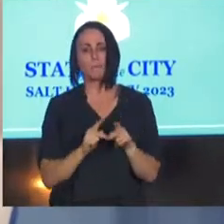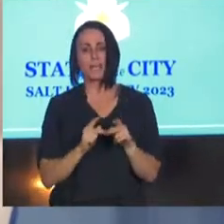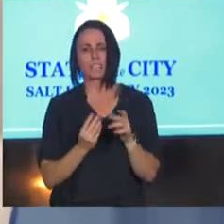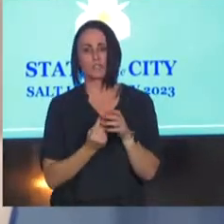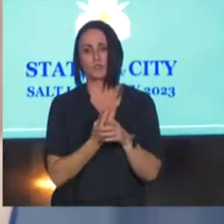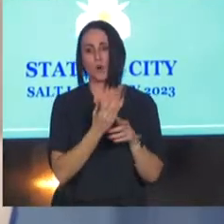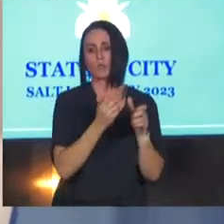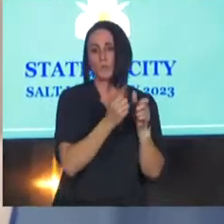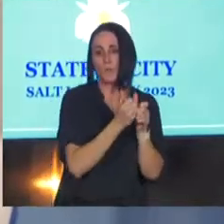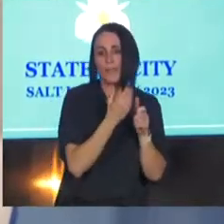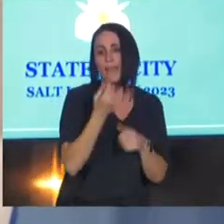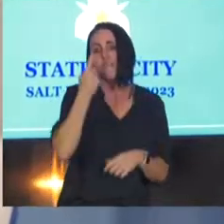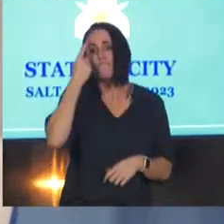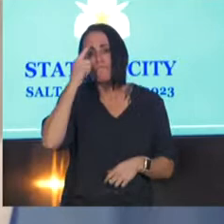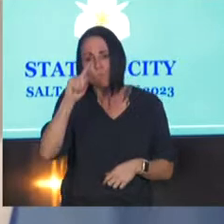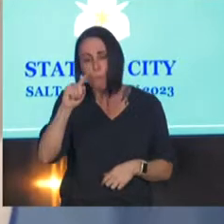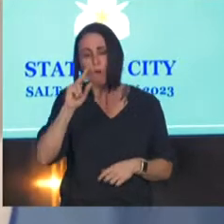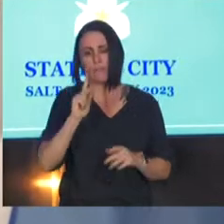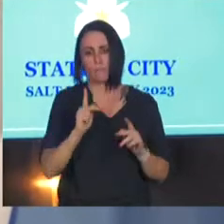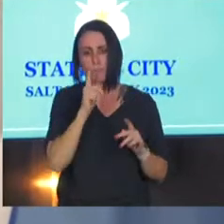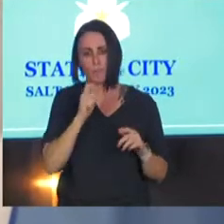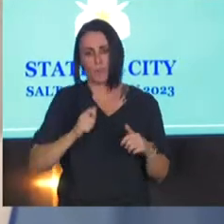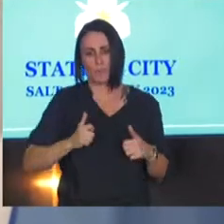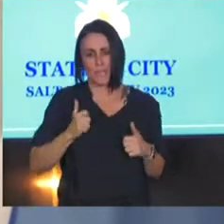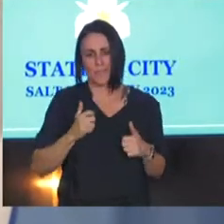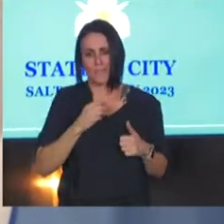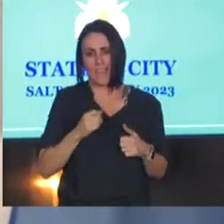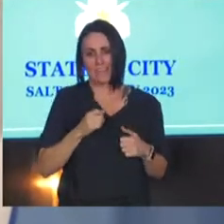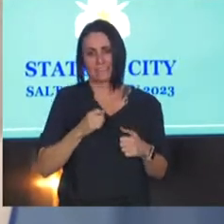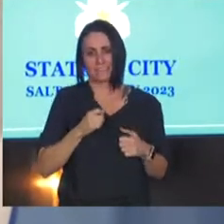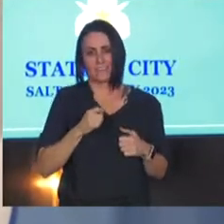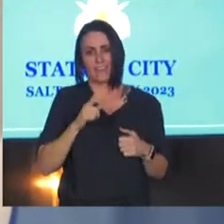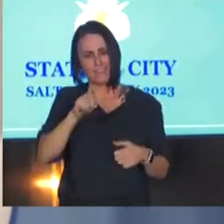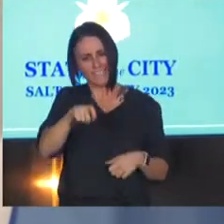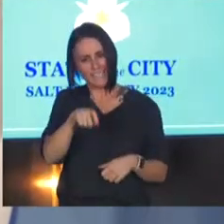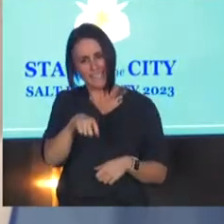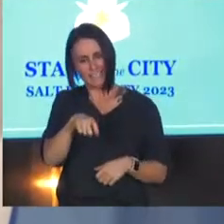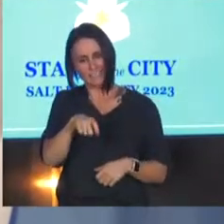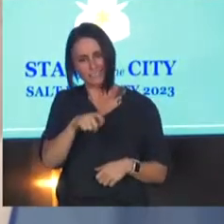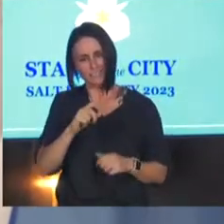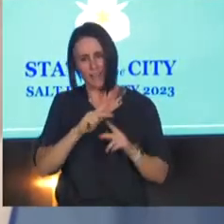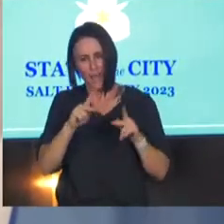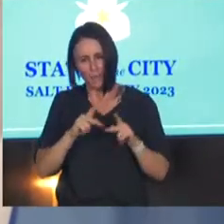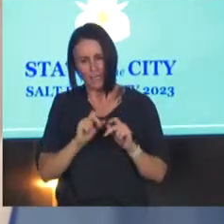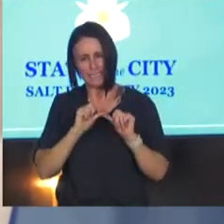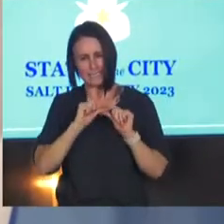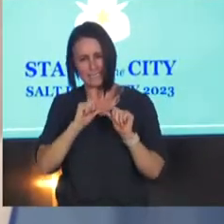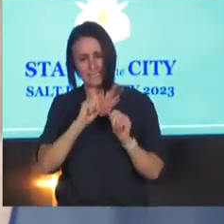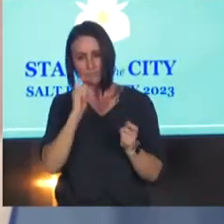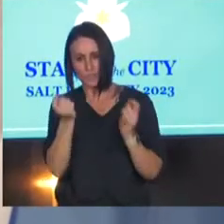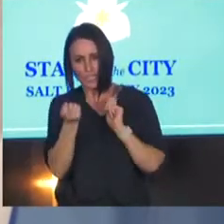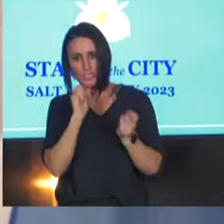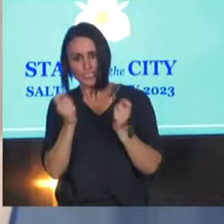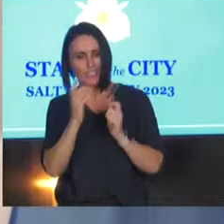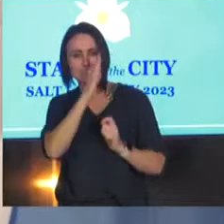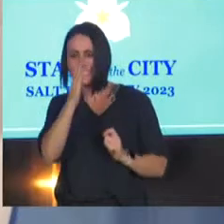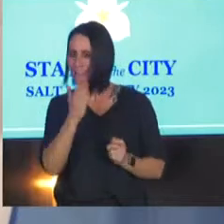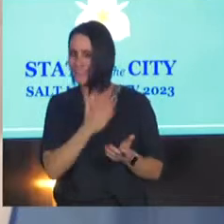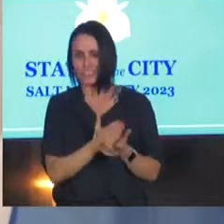with and for the residents and the needs of our community. A place that continues to change. We never